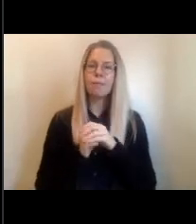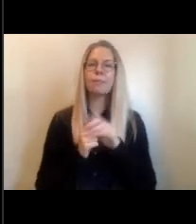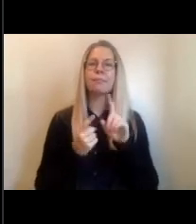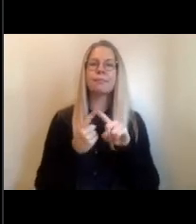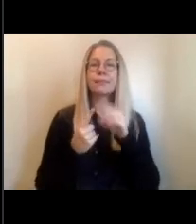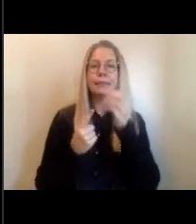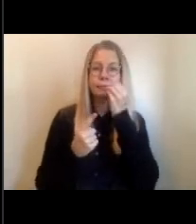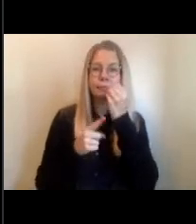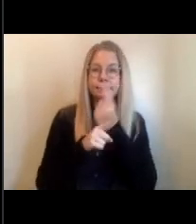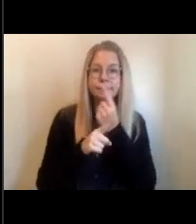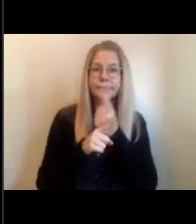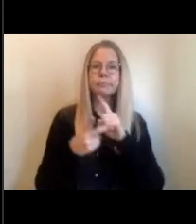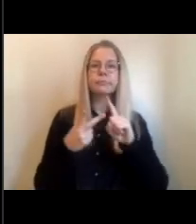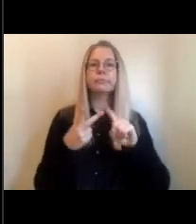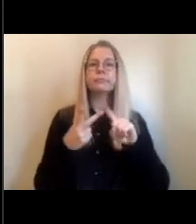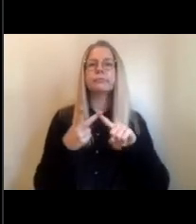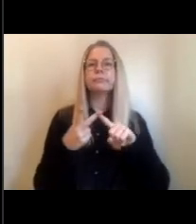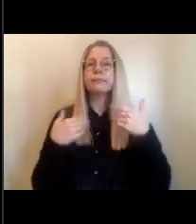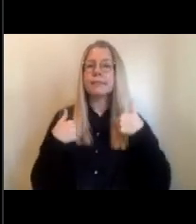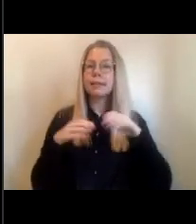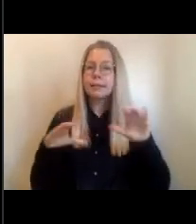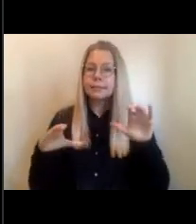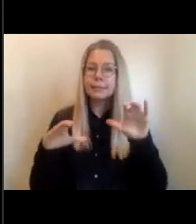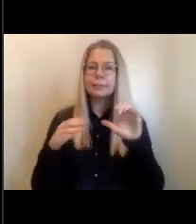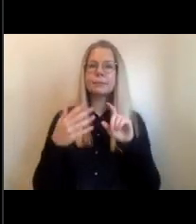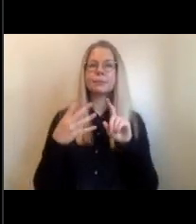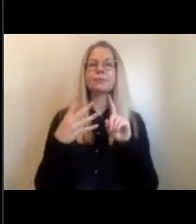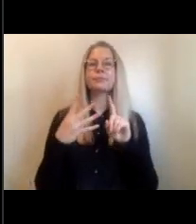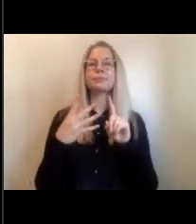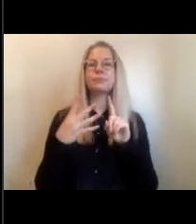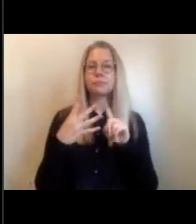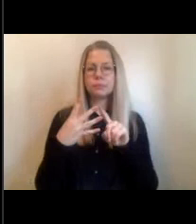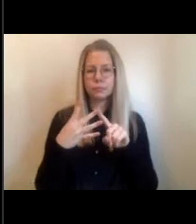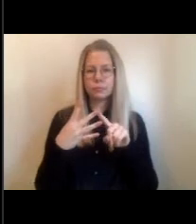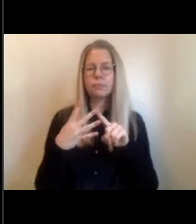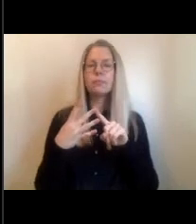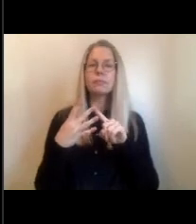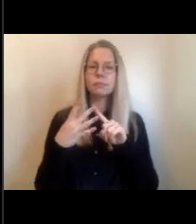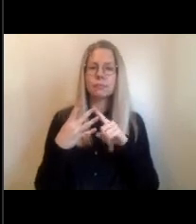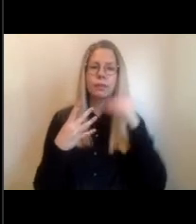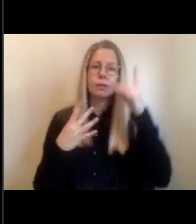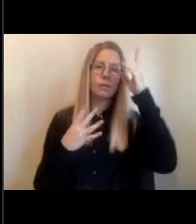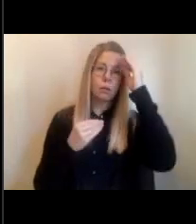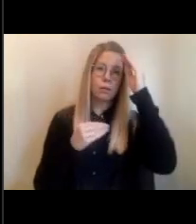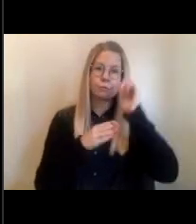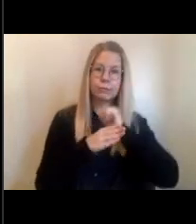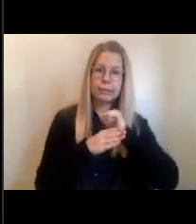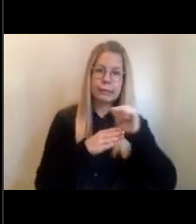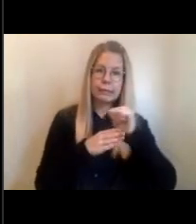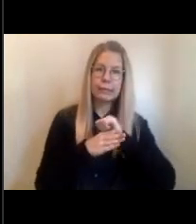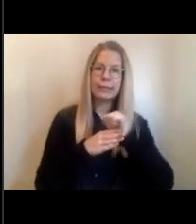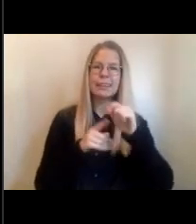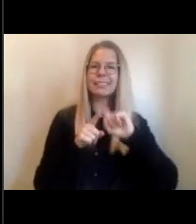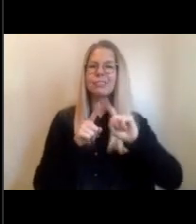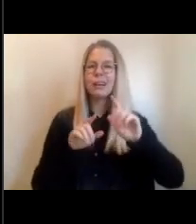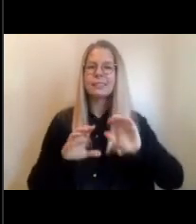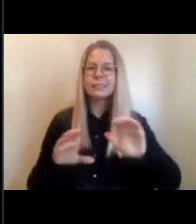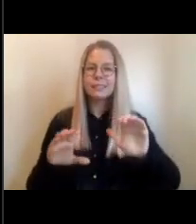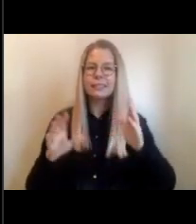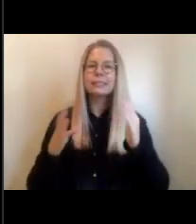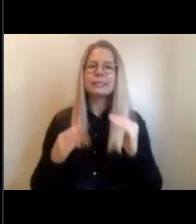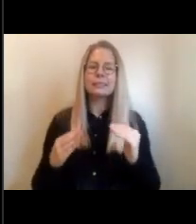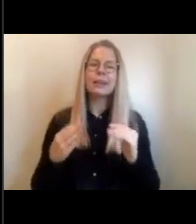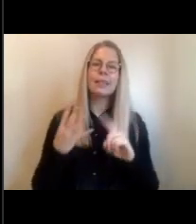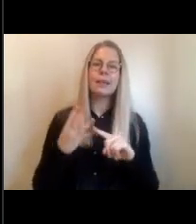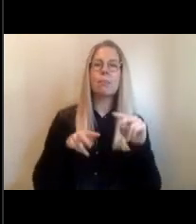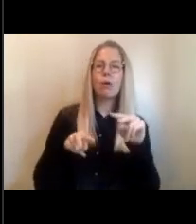training and social engagement, and then really intensive monitoring of blood pressure, cholesterol, things like that. It's